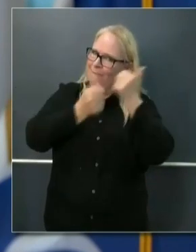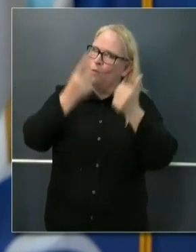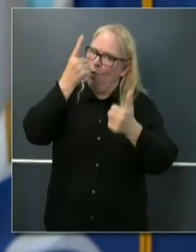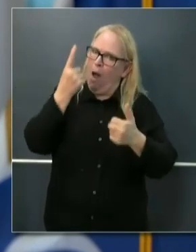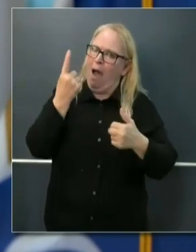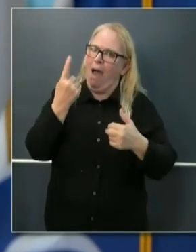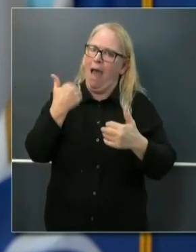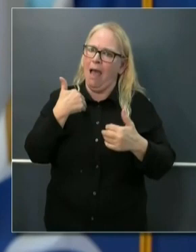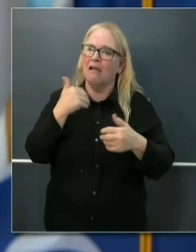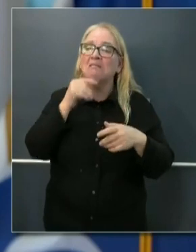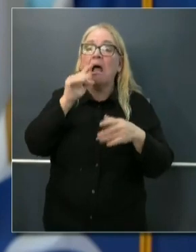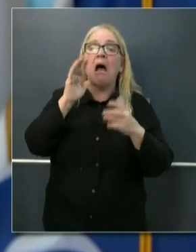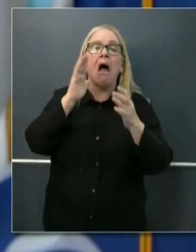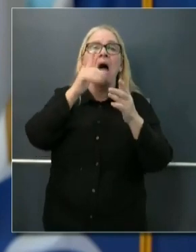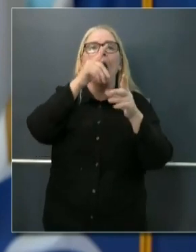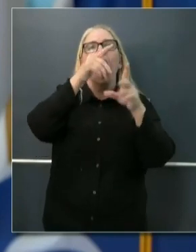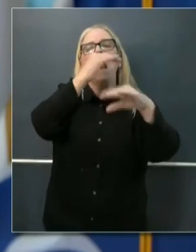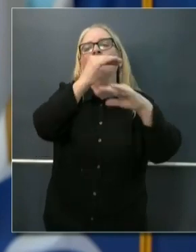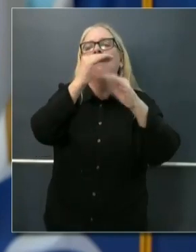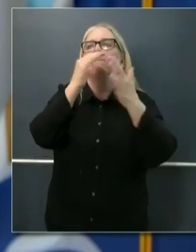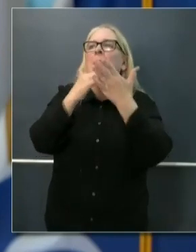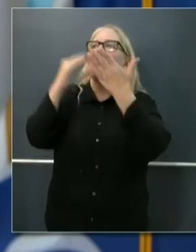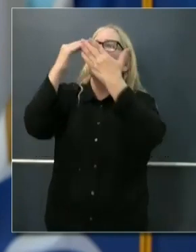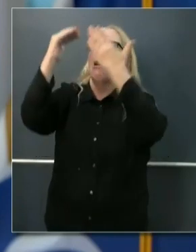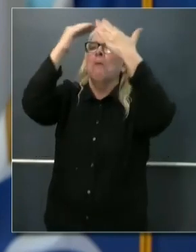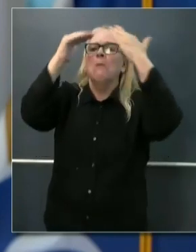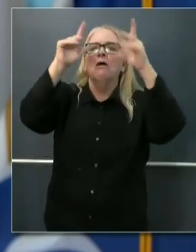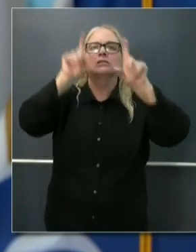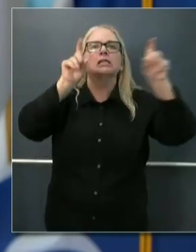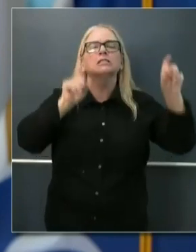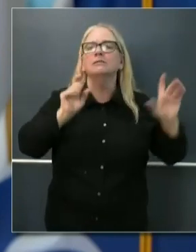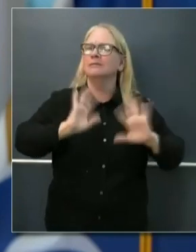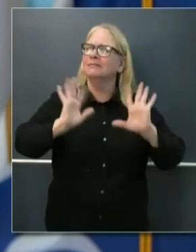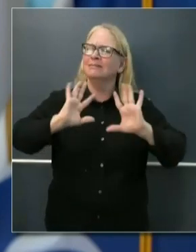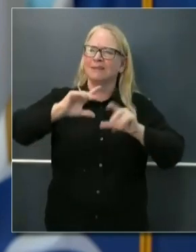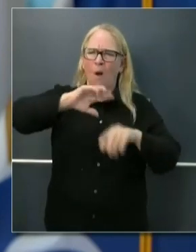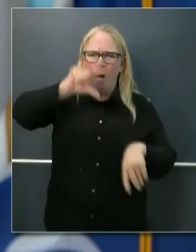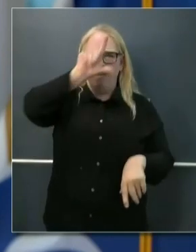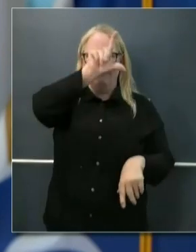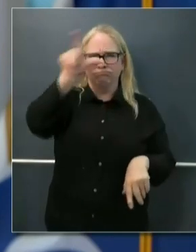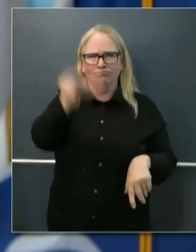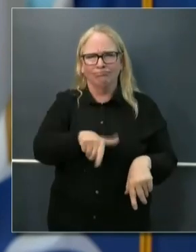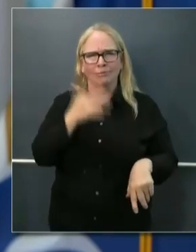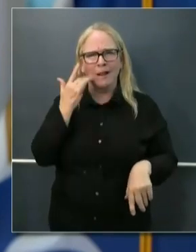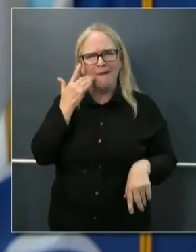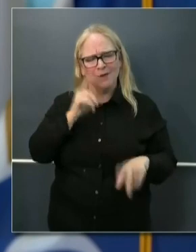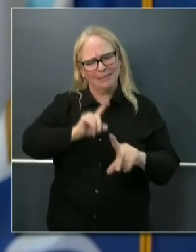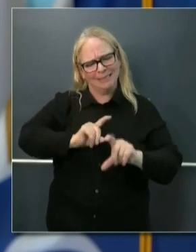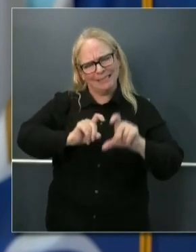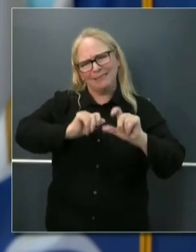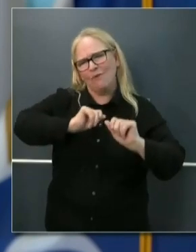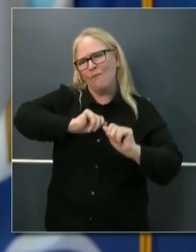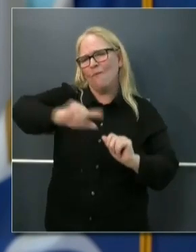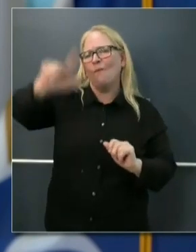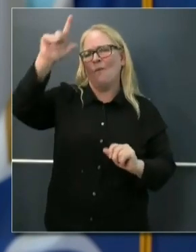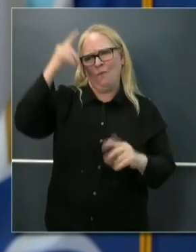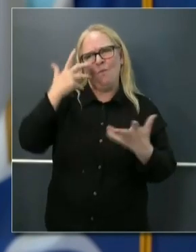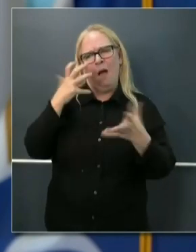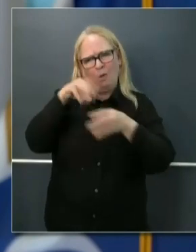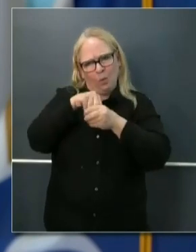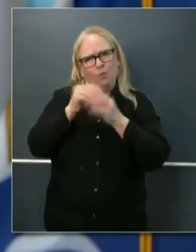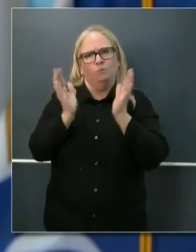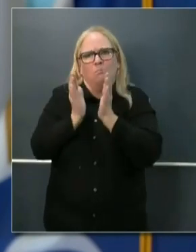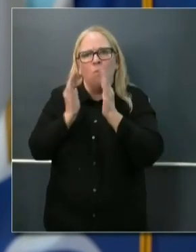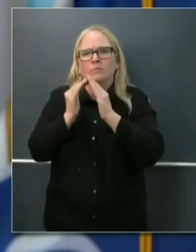parts of California, and those that somehow have the privilege of getting ahead of the line. So we're democratizing